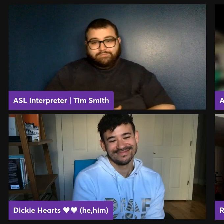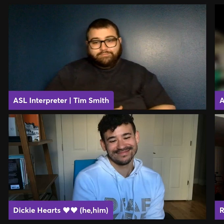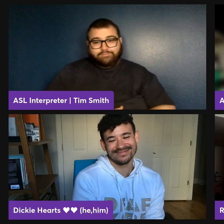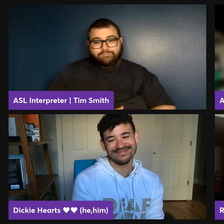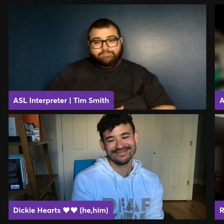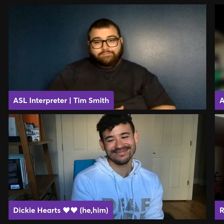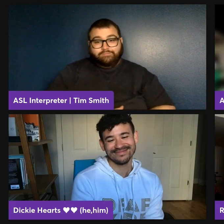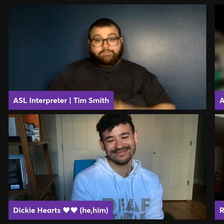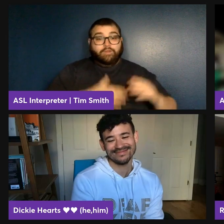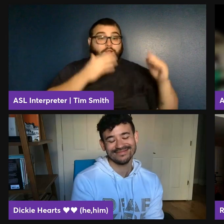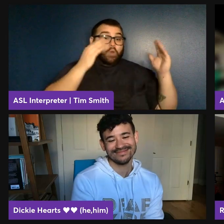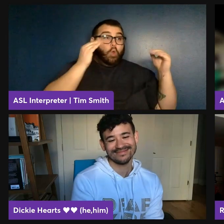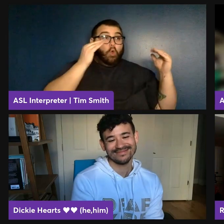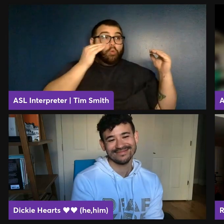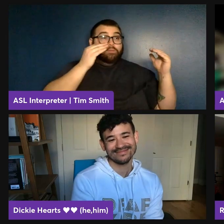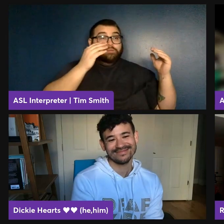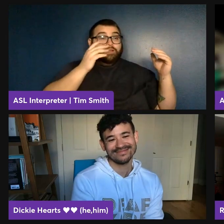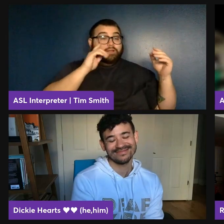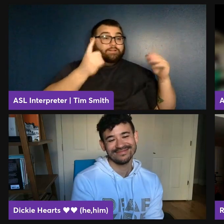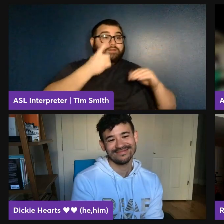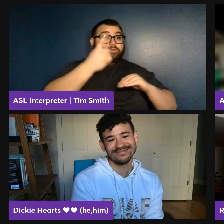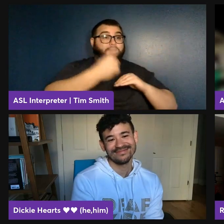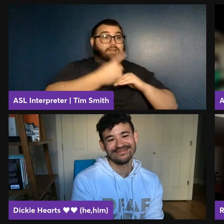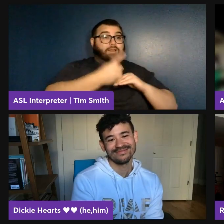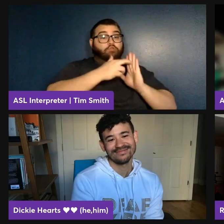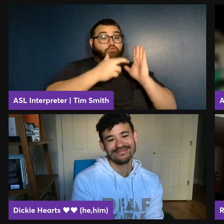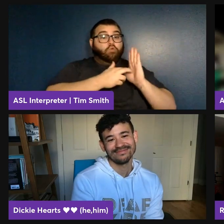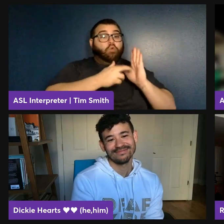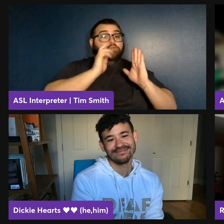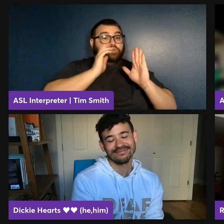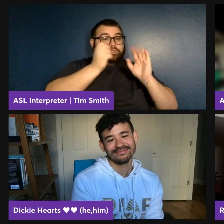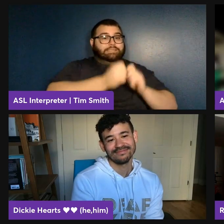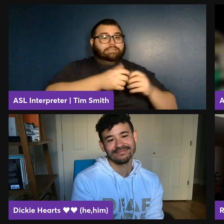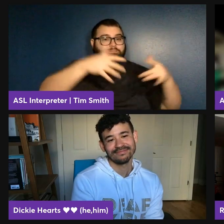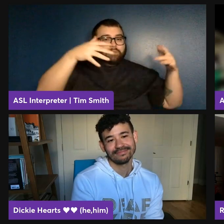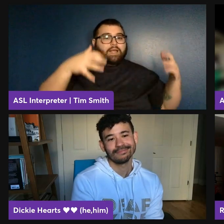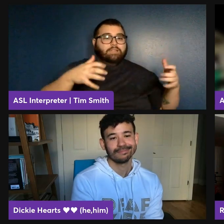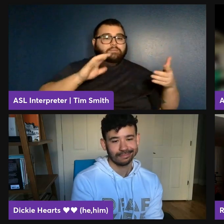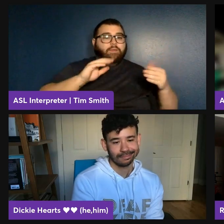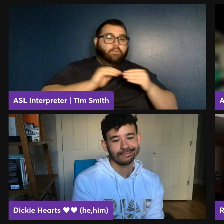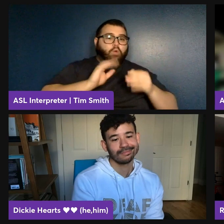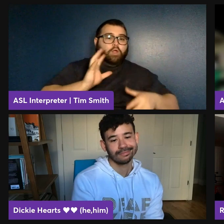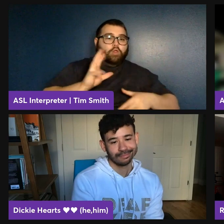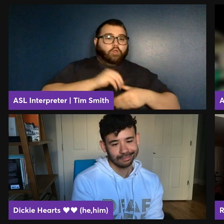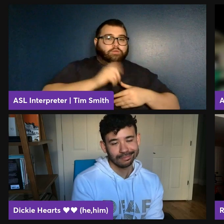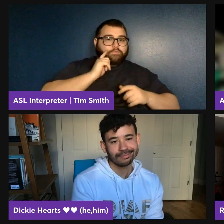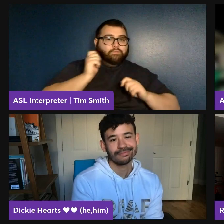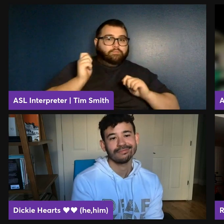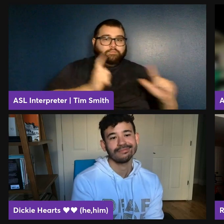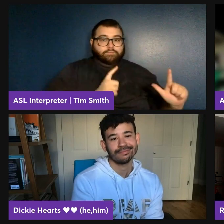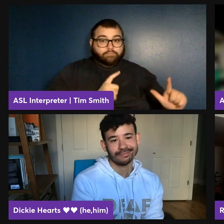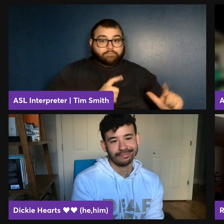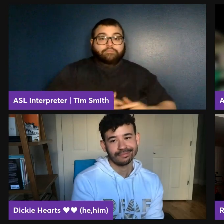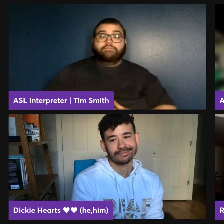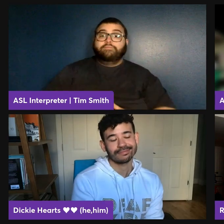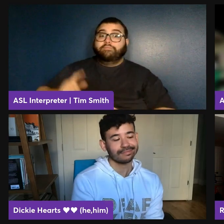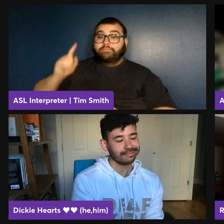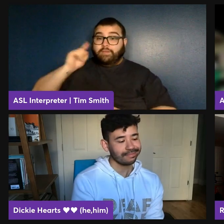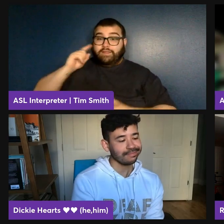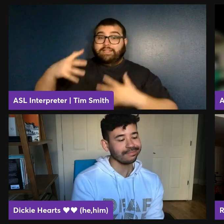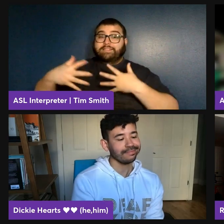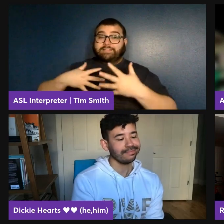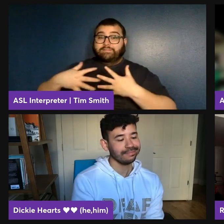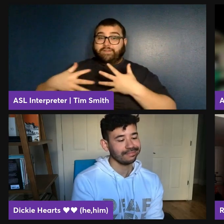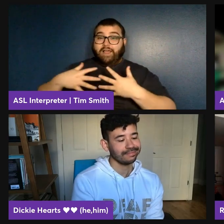in hopes that someday the rules will expand to be more inclusive for all of us. I think this vibe will take us